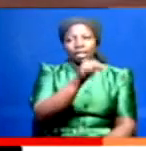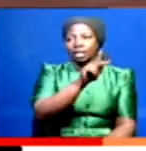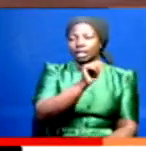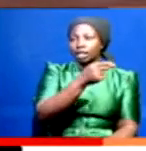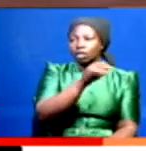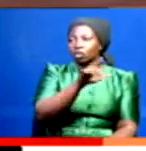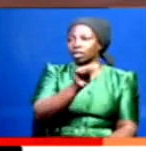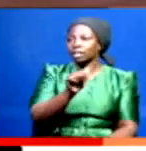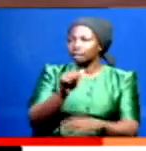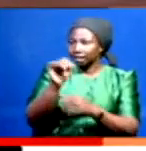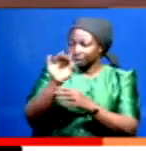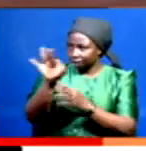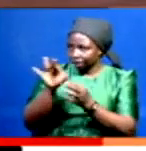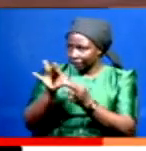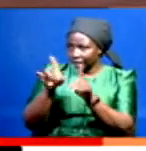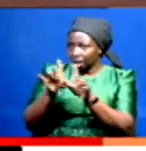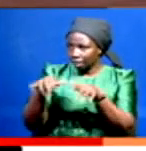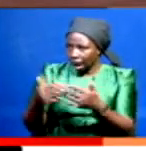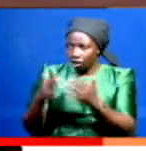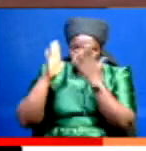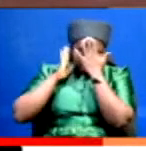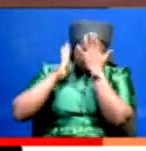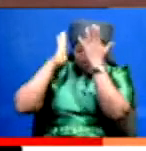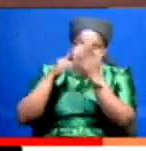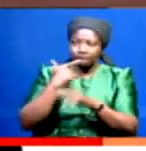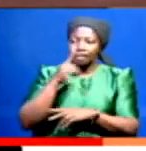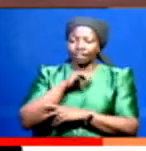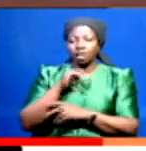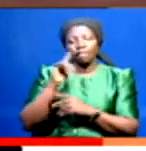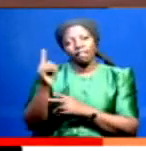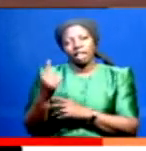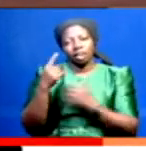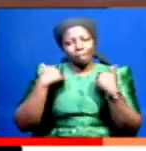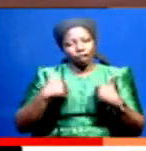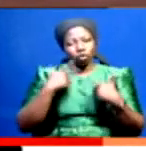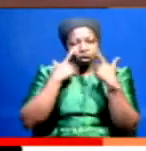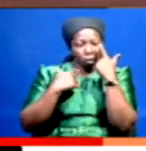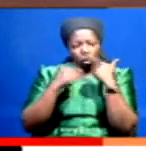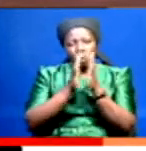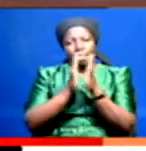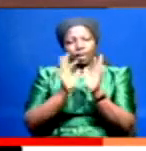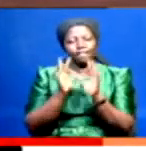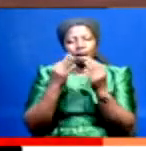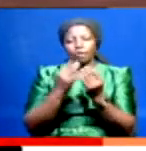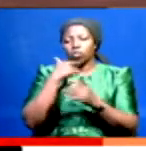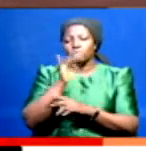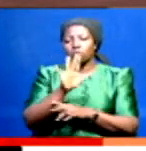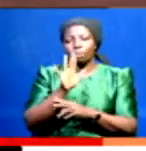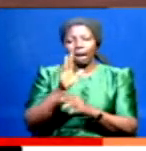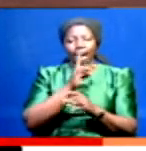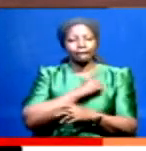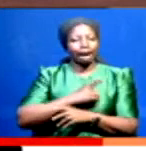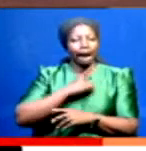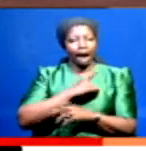like the bishop said, first of all, let me grieve with the families who've lost their dear ones, children,